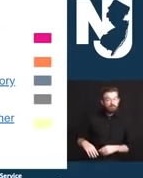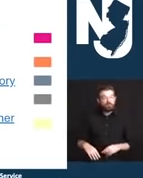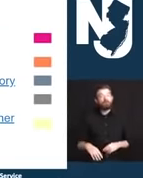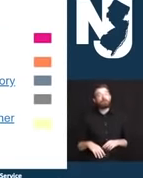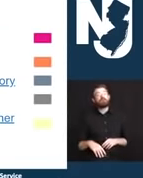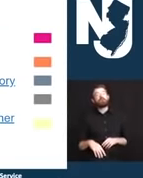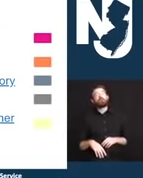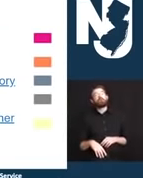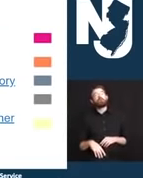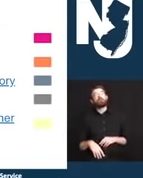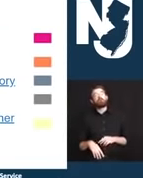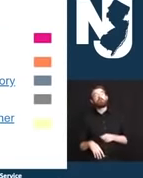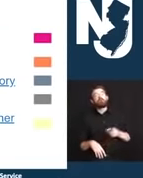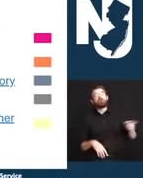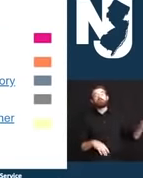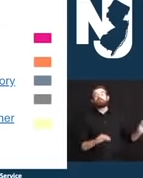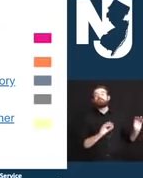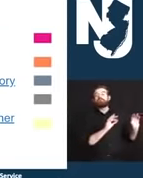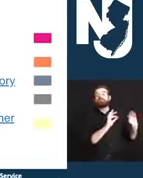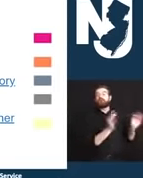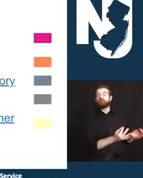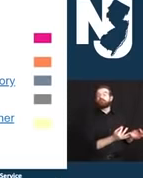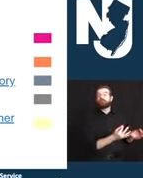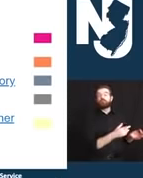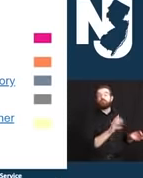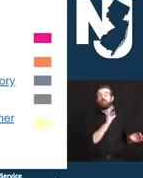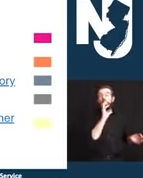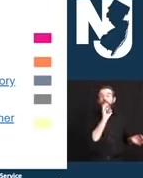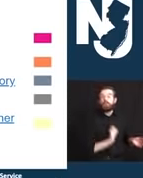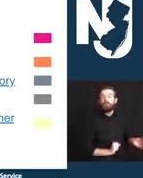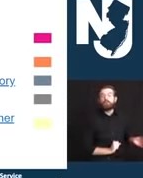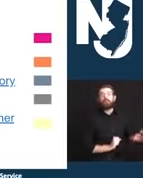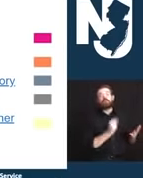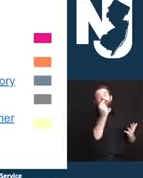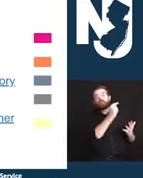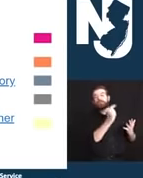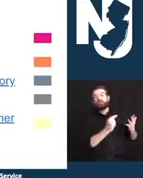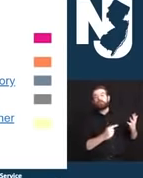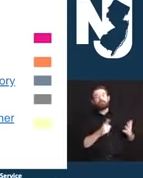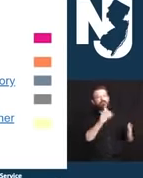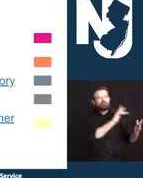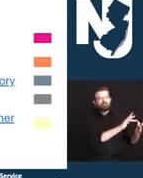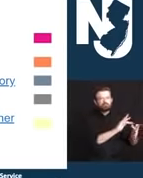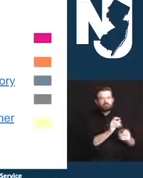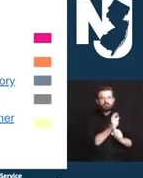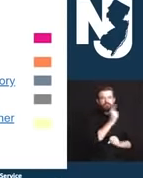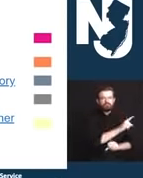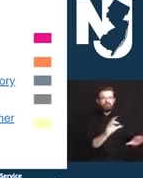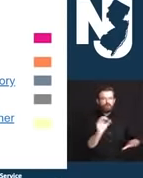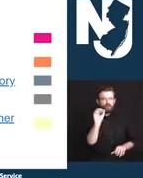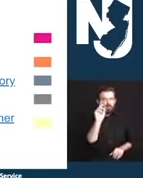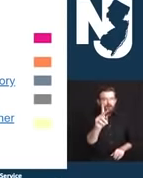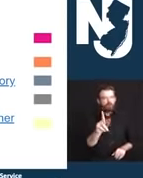to the heat. This is a good day to stay home in the air conditioning and practice some social distancing.